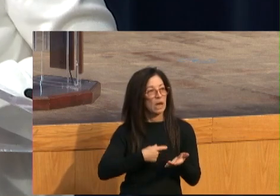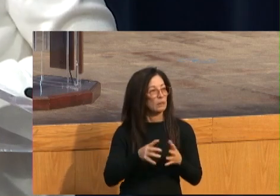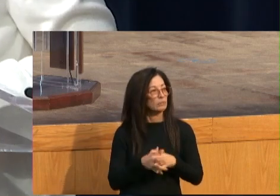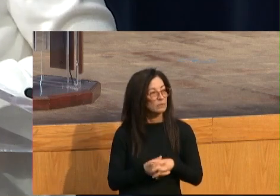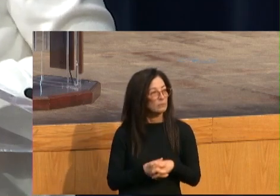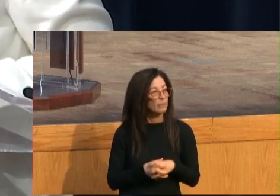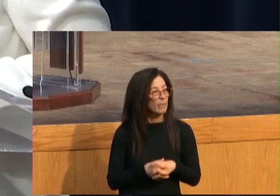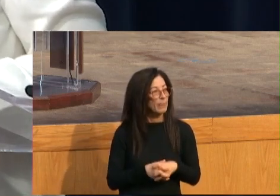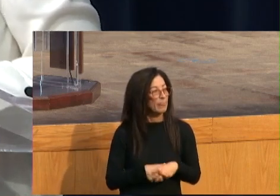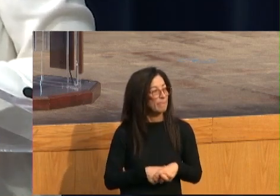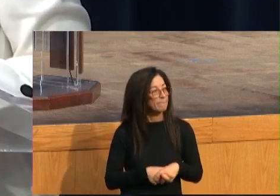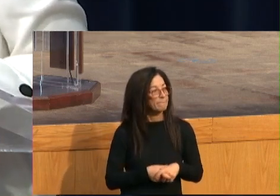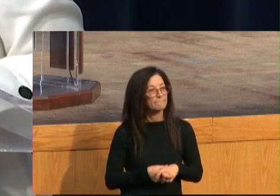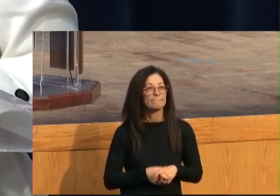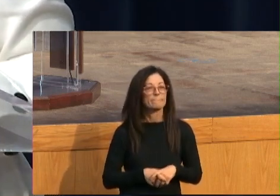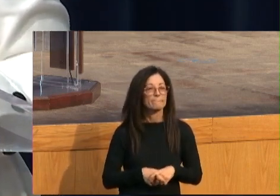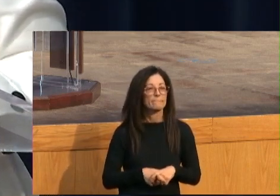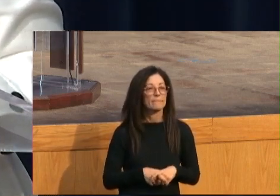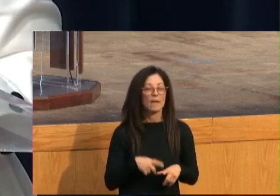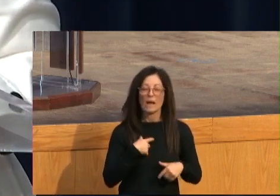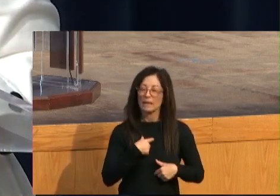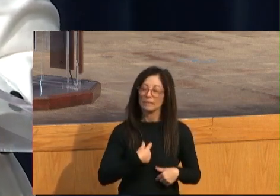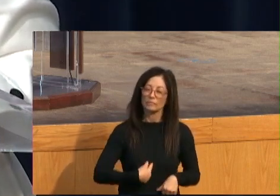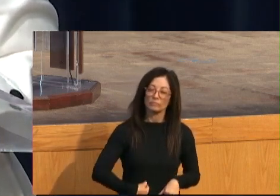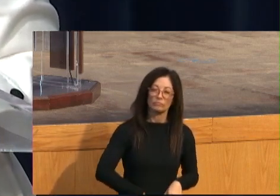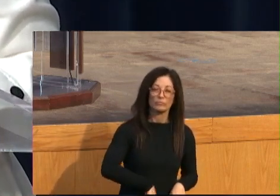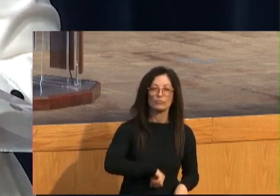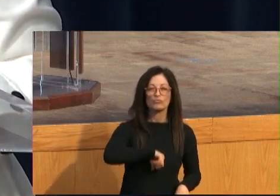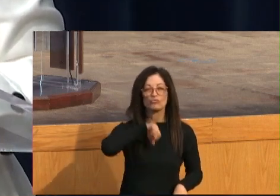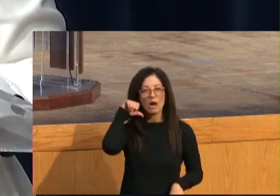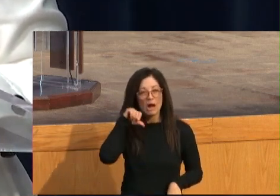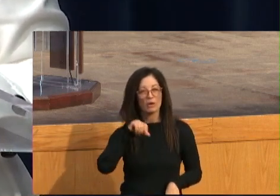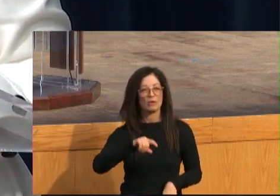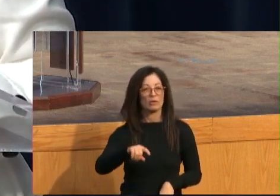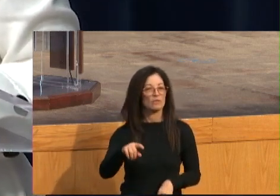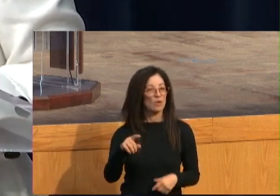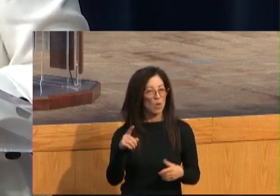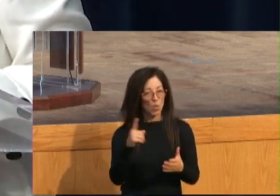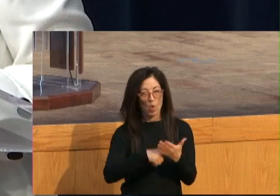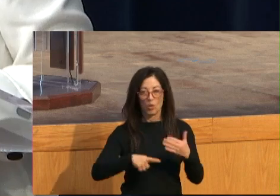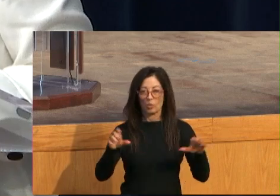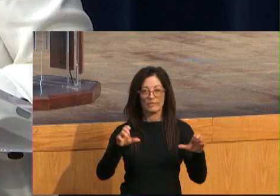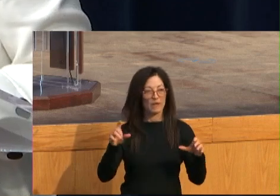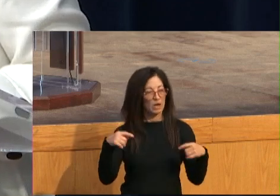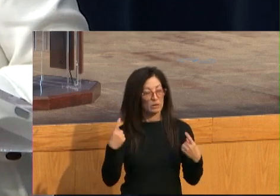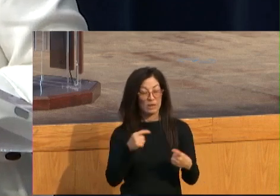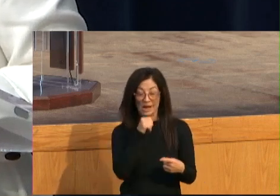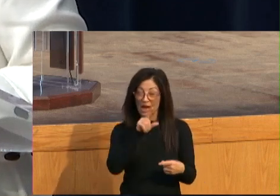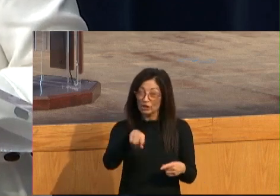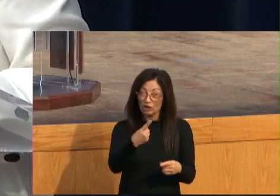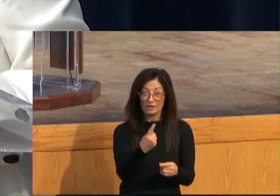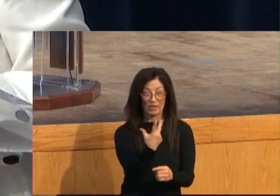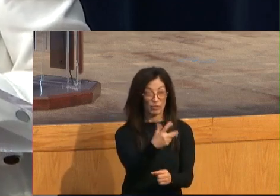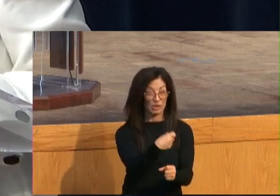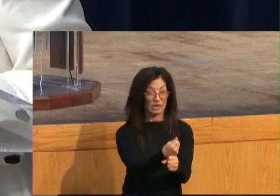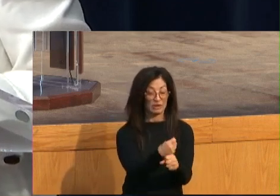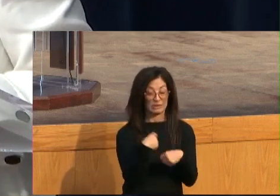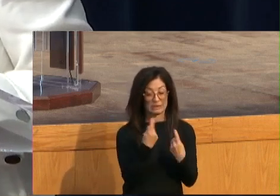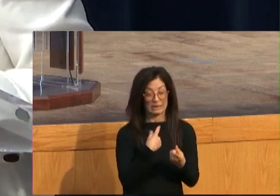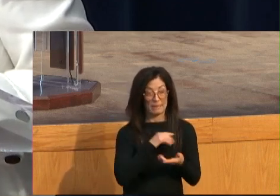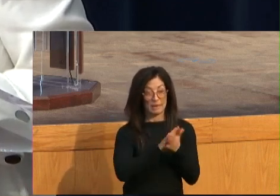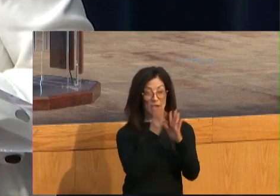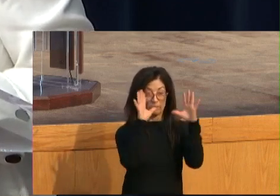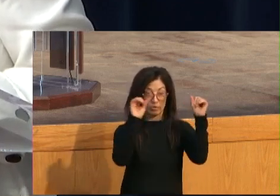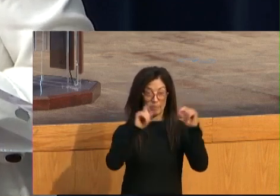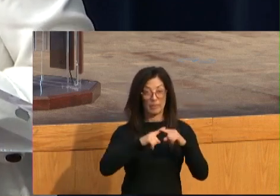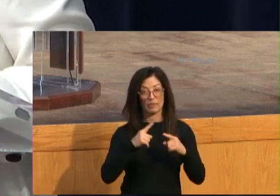am extremely proud of where we've come, not just the 3 years that I've been president, but the 4 years that